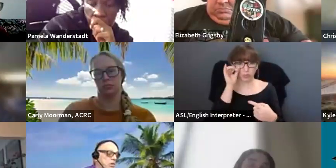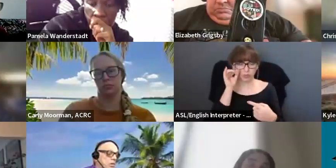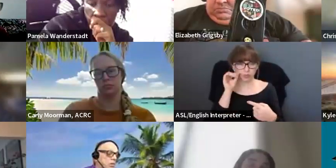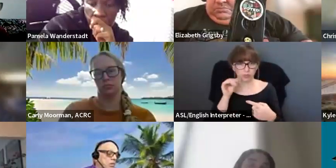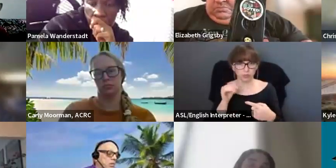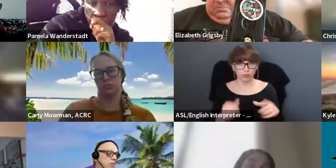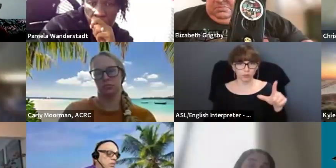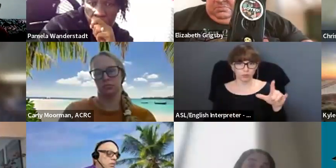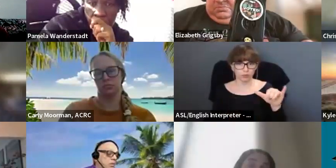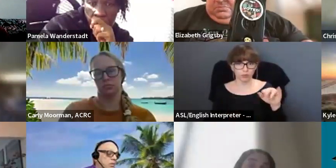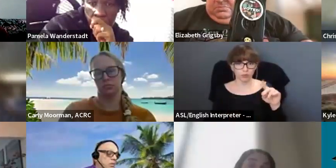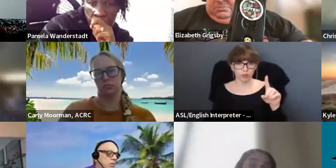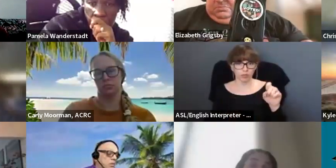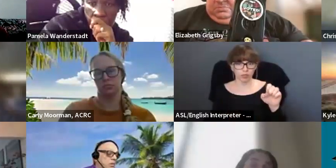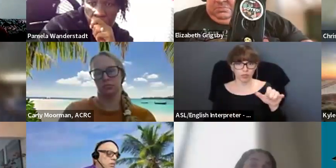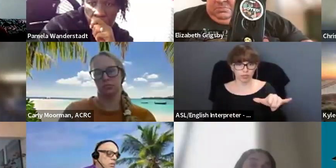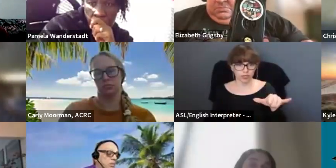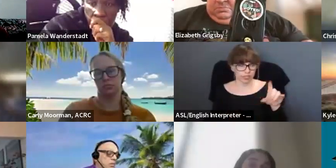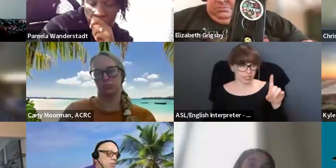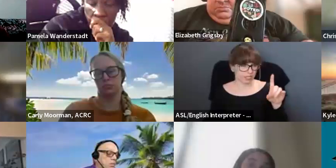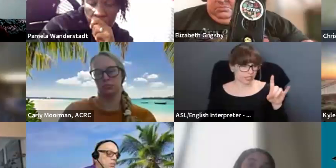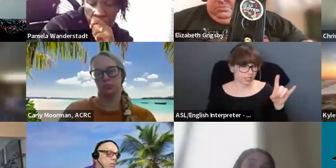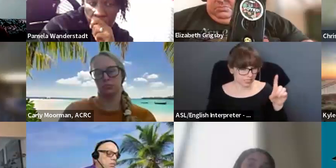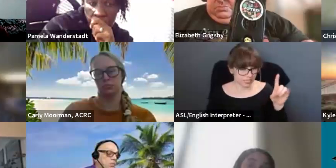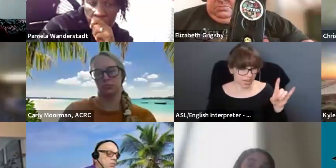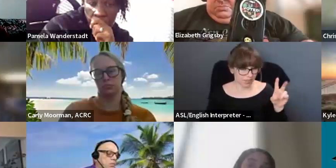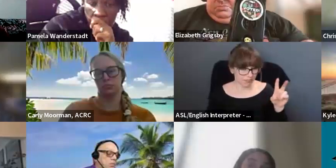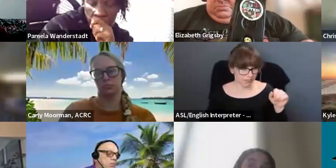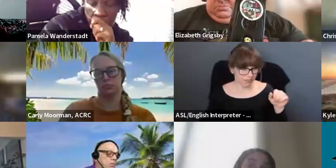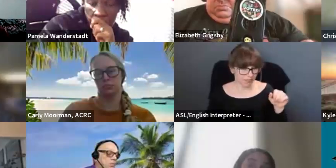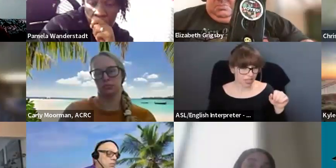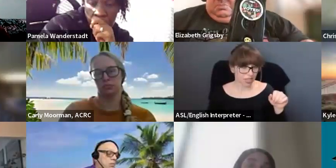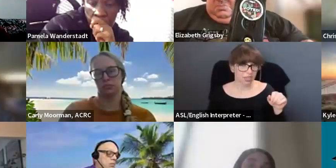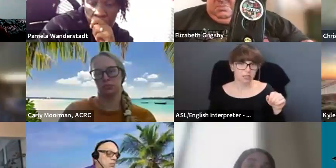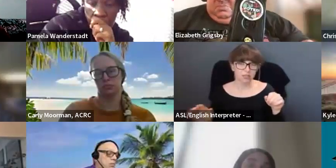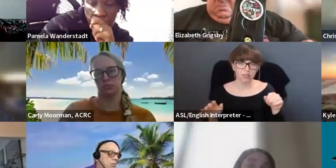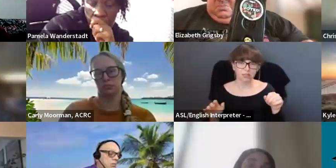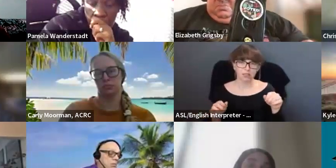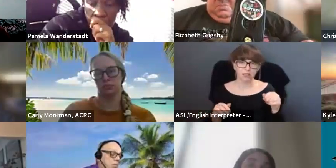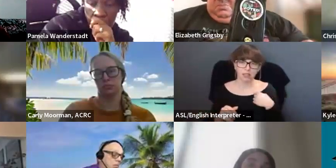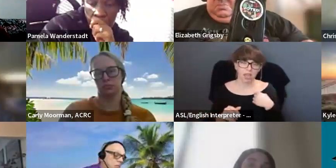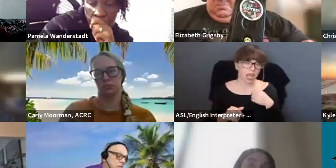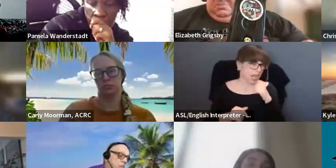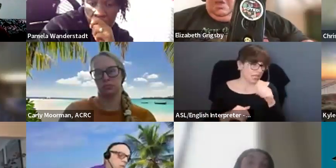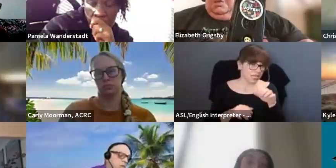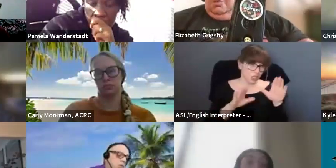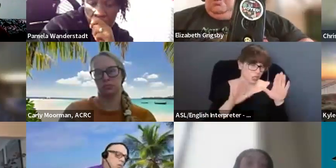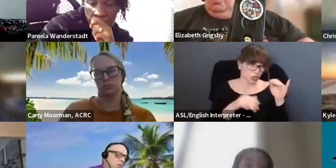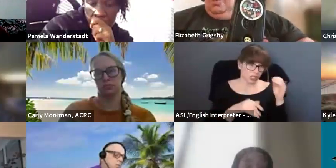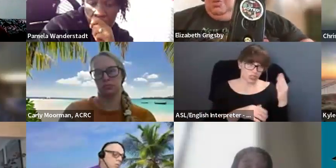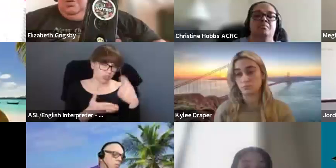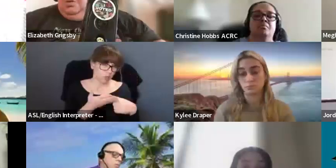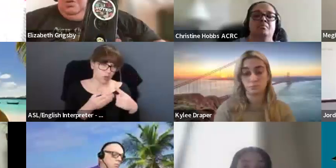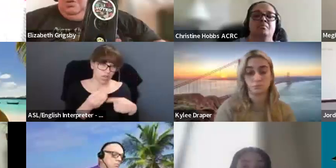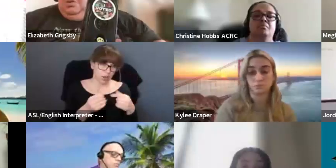to Lindsay Dyba, because I saw her logged in, and I don't think done a great job talking about this upcoming event for trivia night.